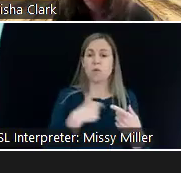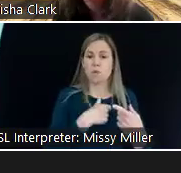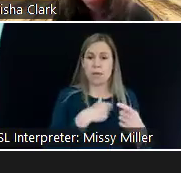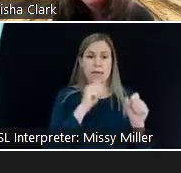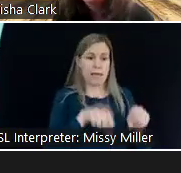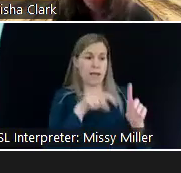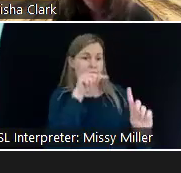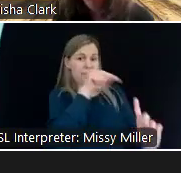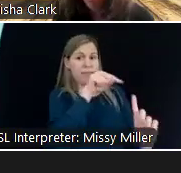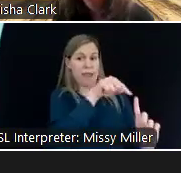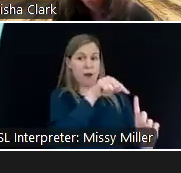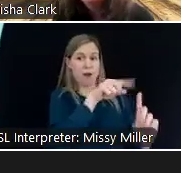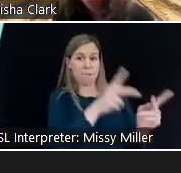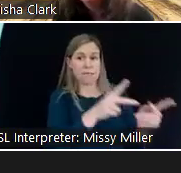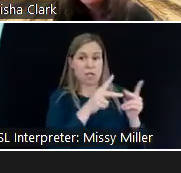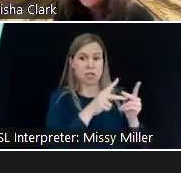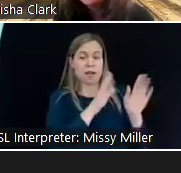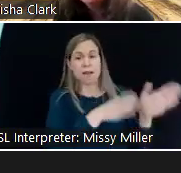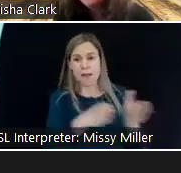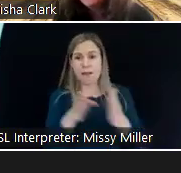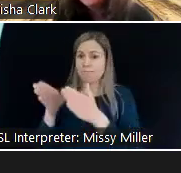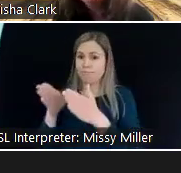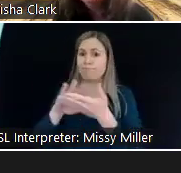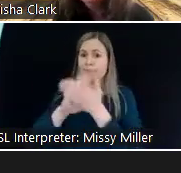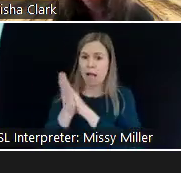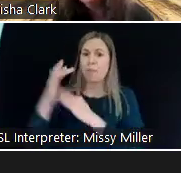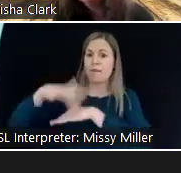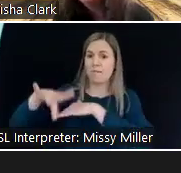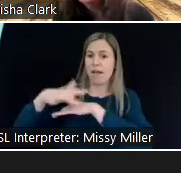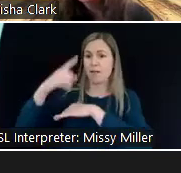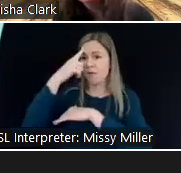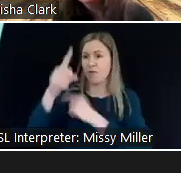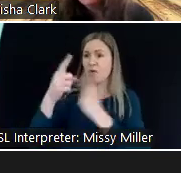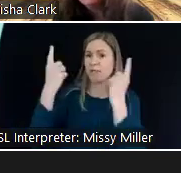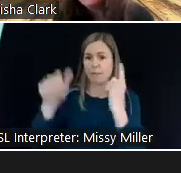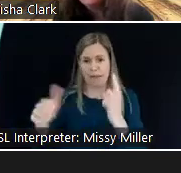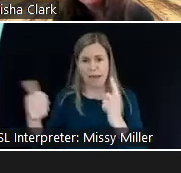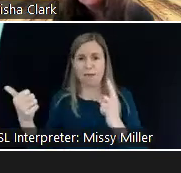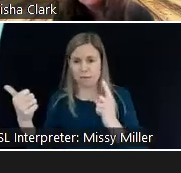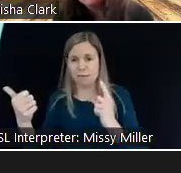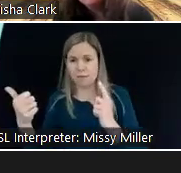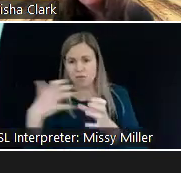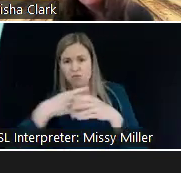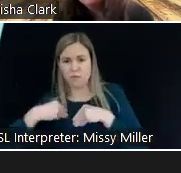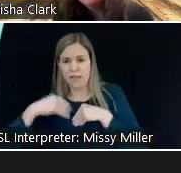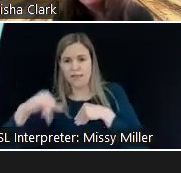slot back into an available status and release that slot to somebody else.